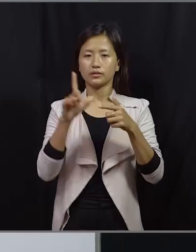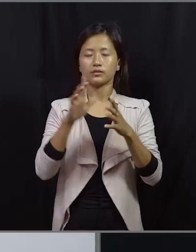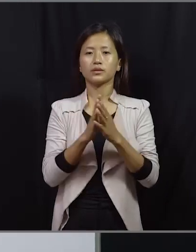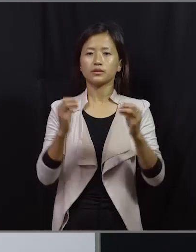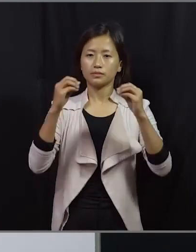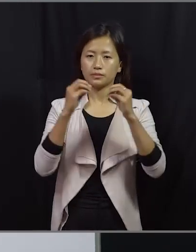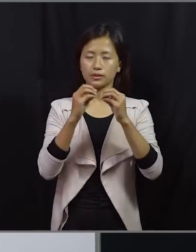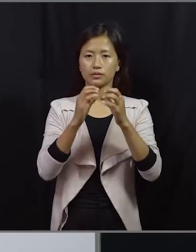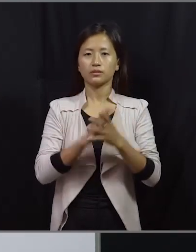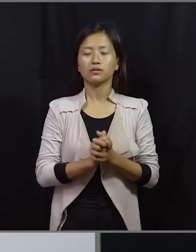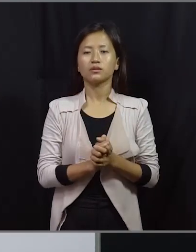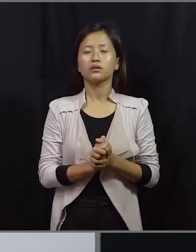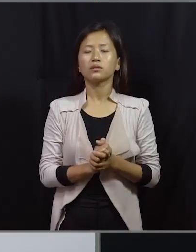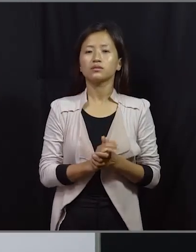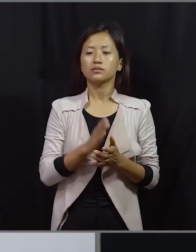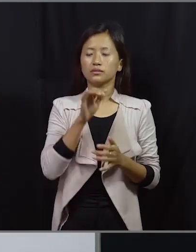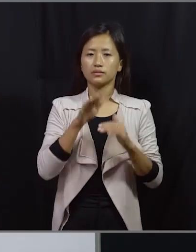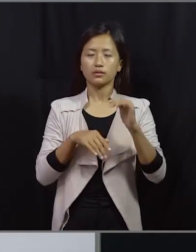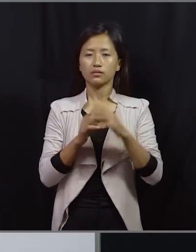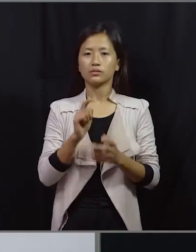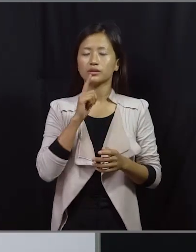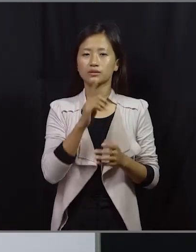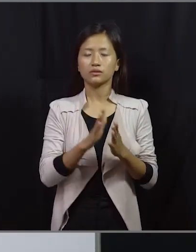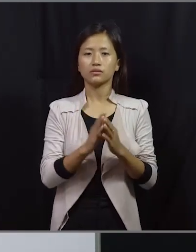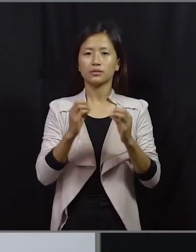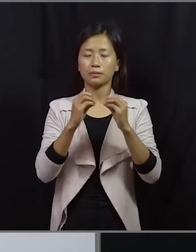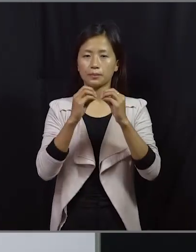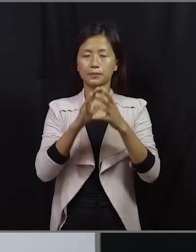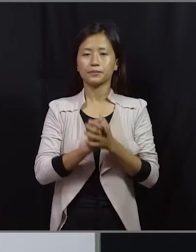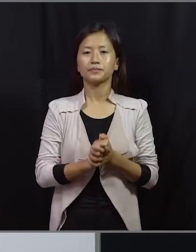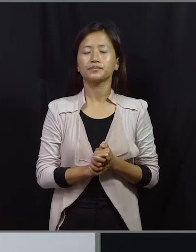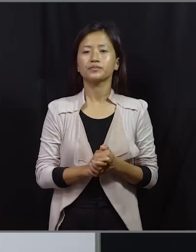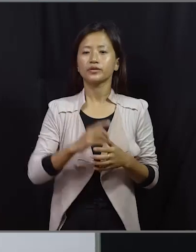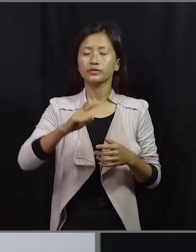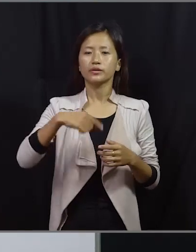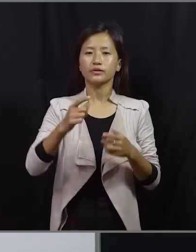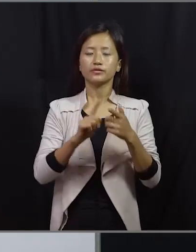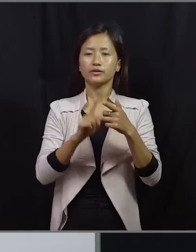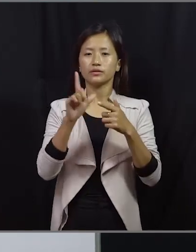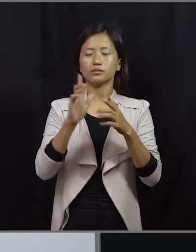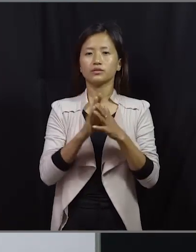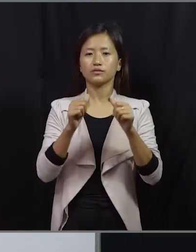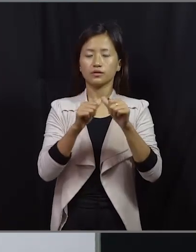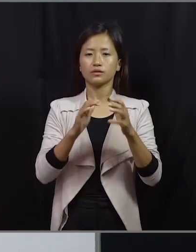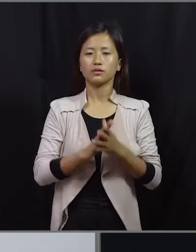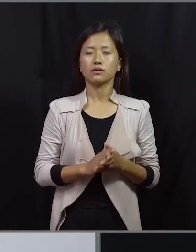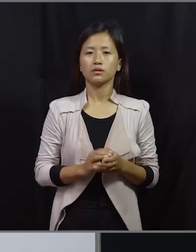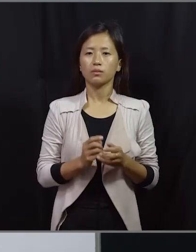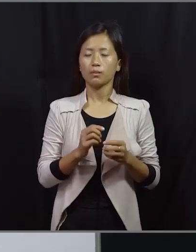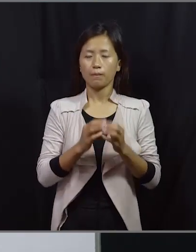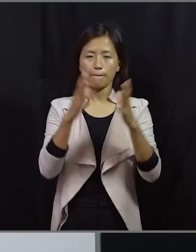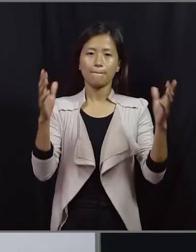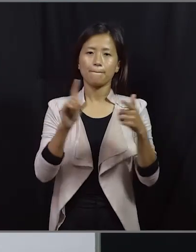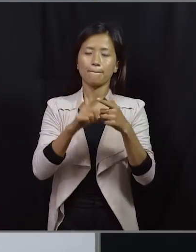B. Then only we can say that A is a subset of B. Not only for one element, every element of A. I will give you more